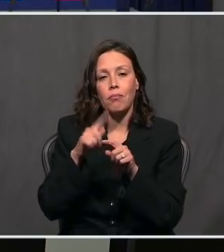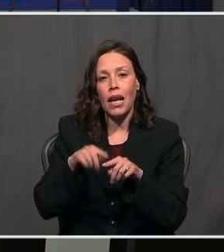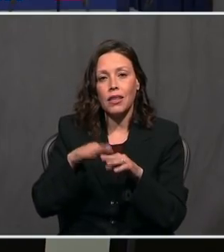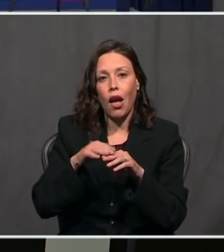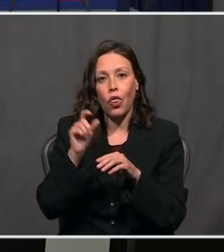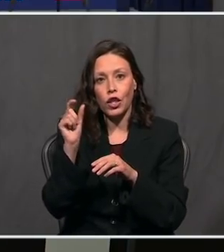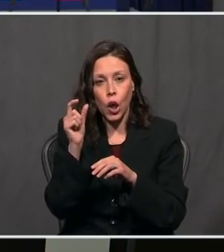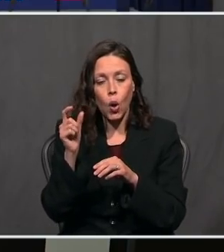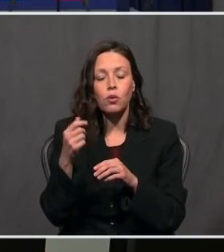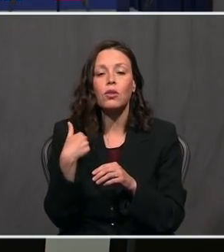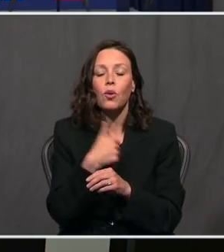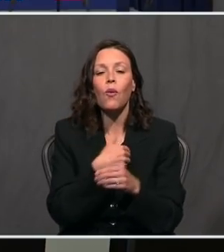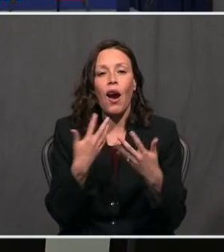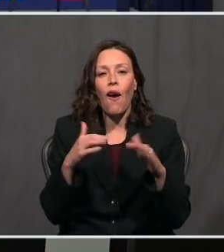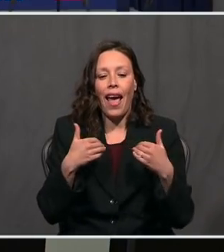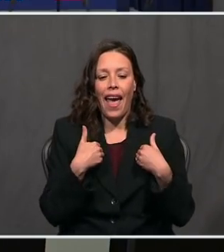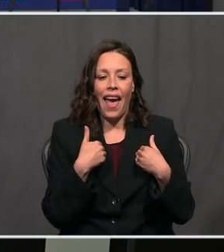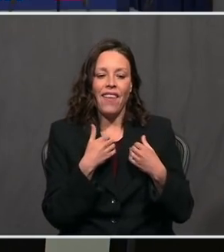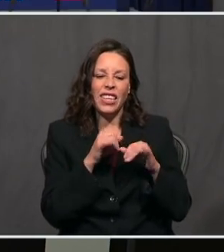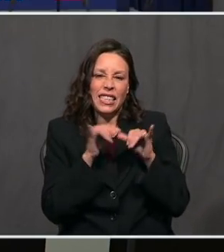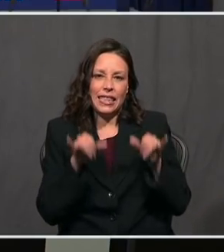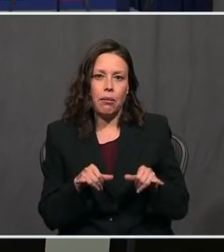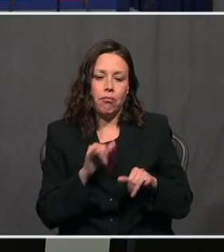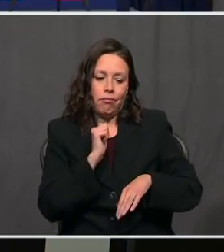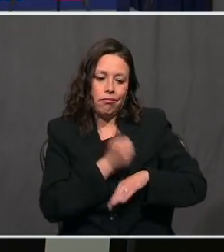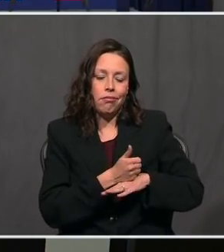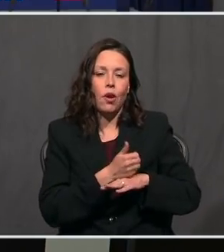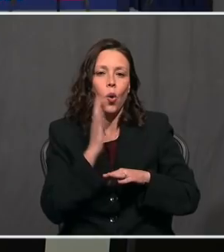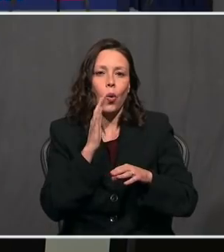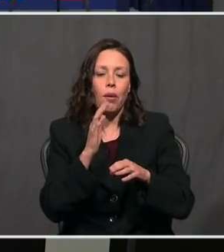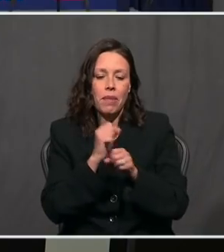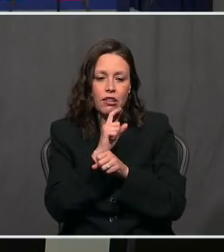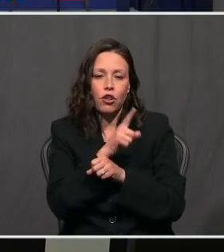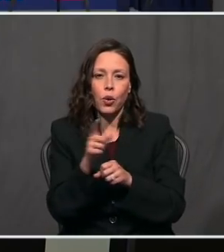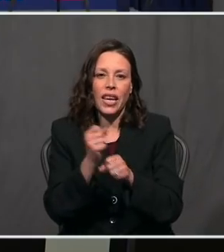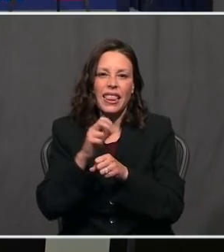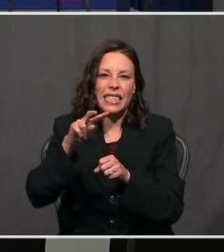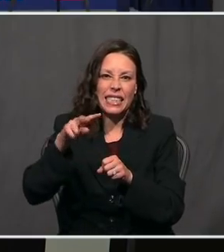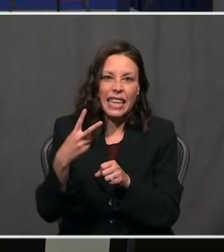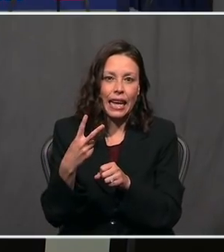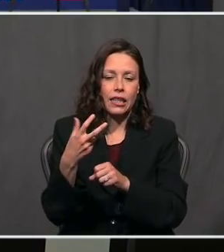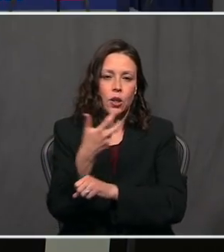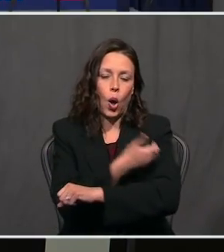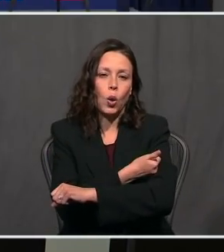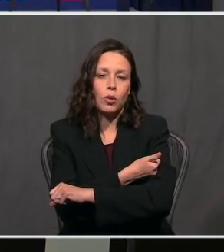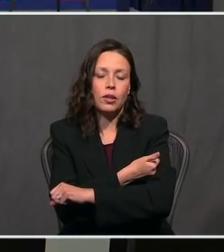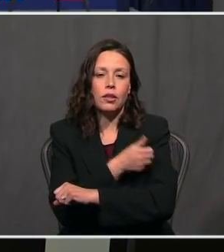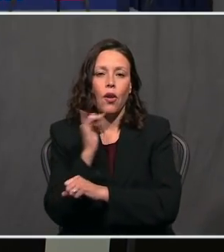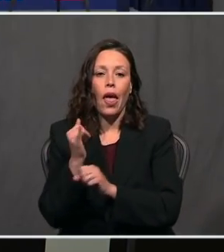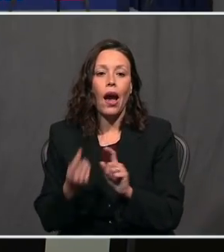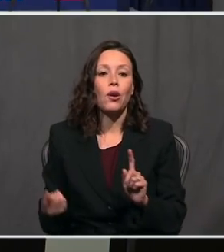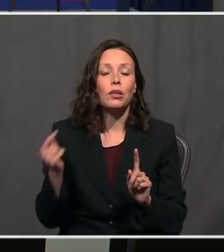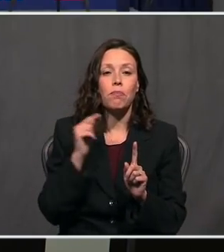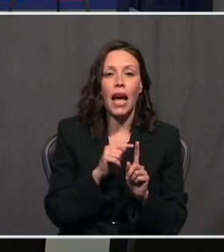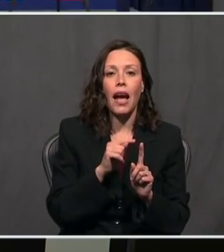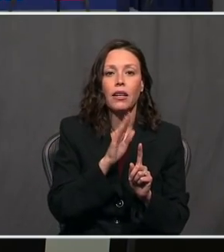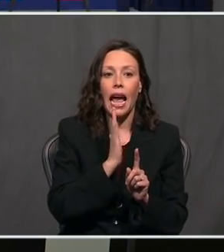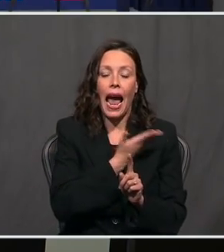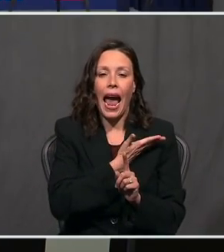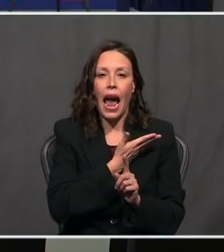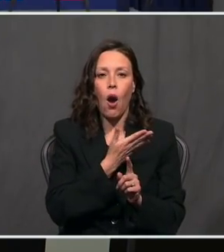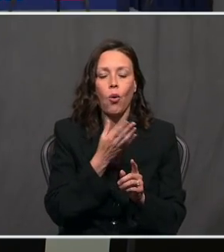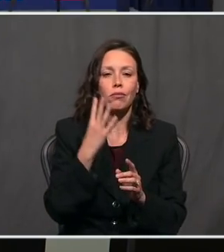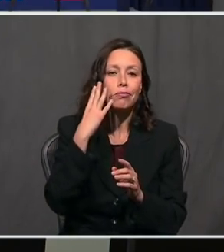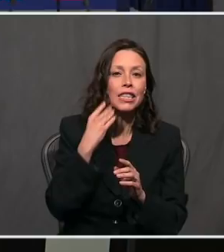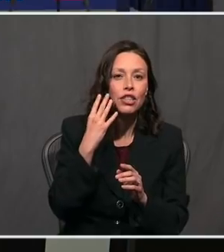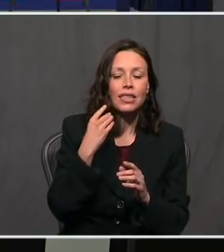We have already processes in place to ensure that we get the second dose. And so I think that it goes back to, there's expertise here. This